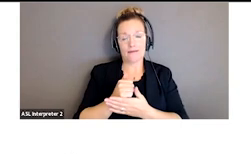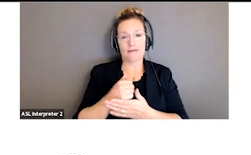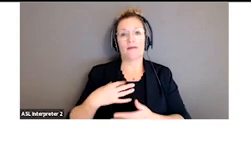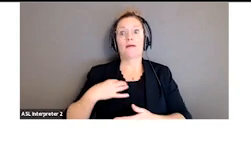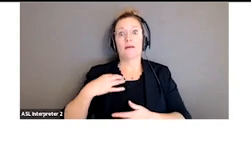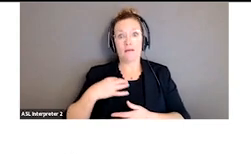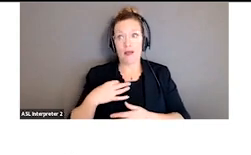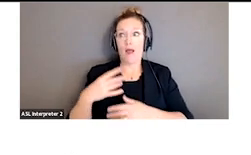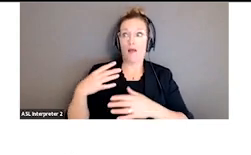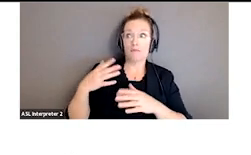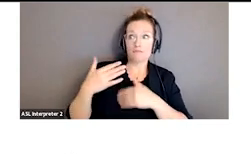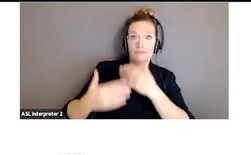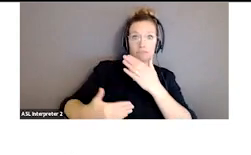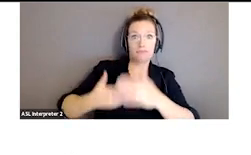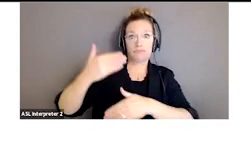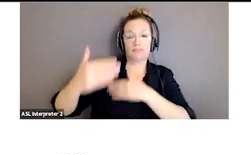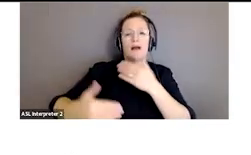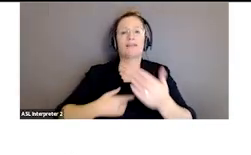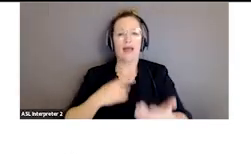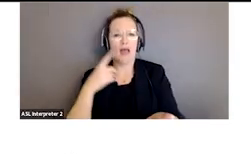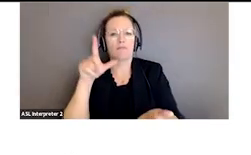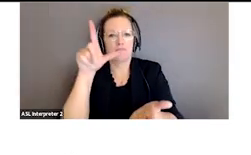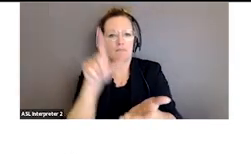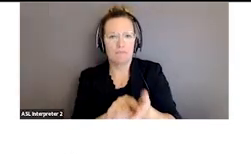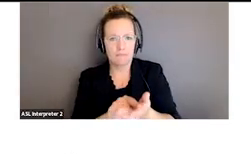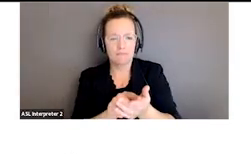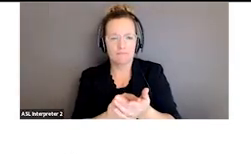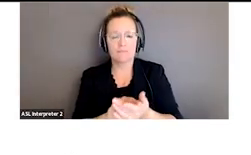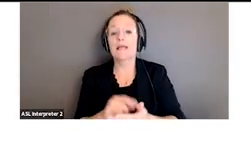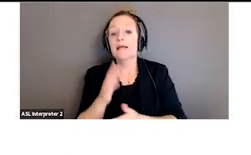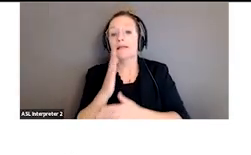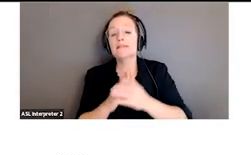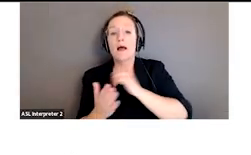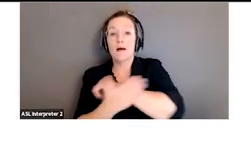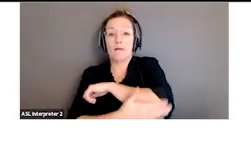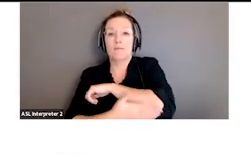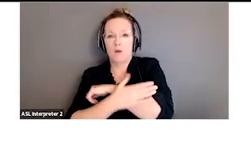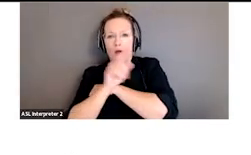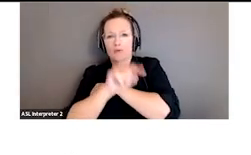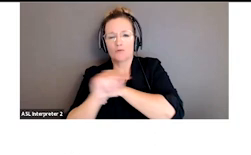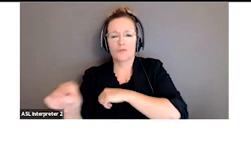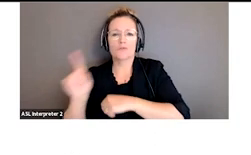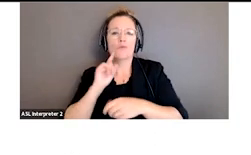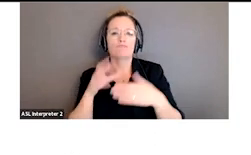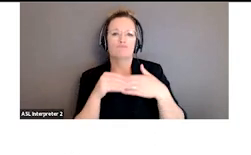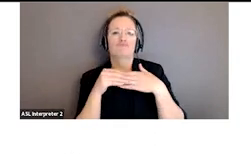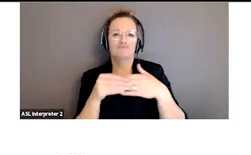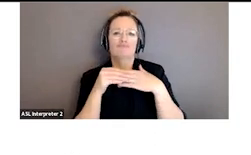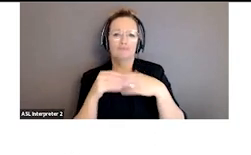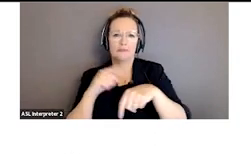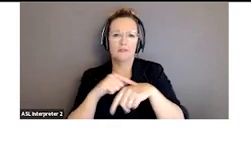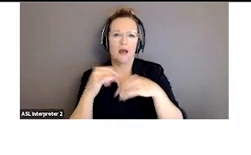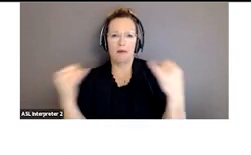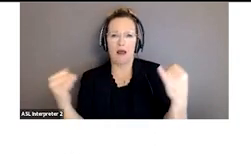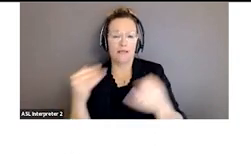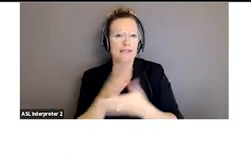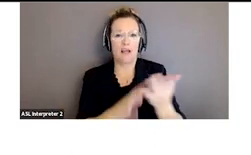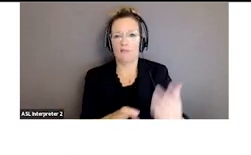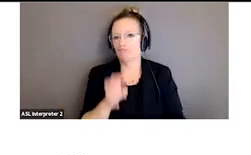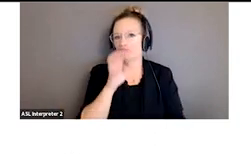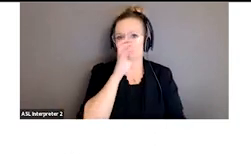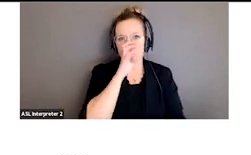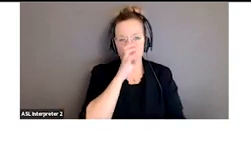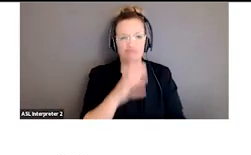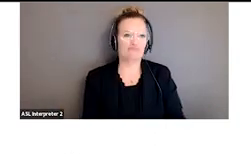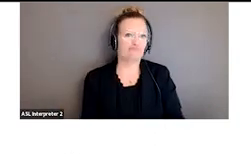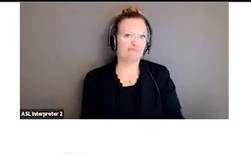some countries will give you that, what they call a grace period to file your patent application, and some countries do not. As soon as